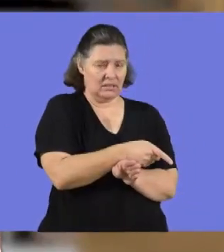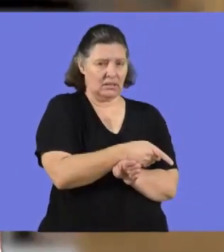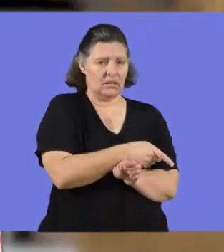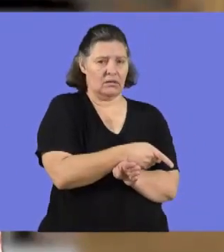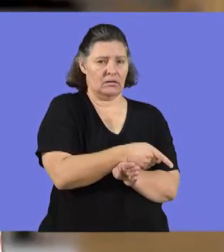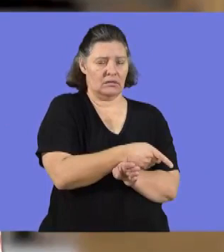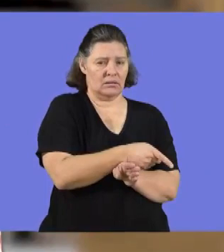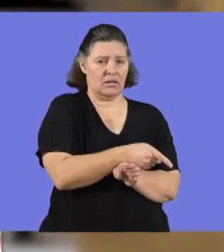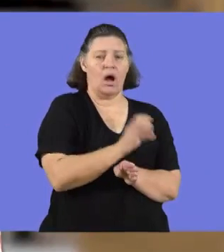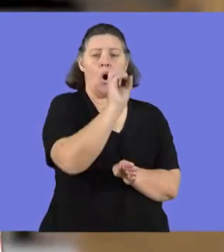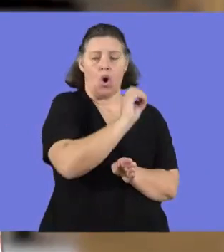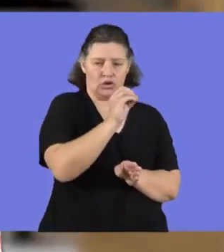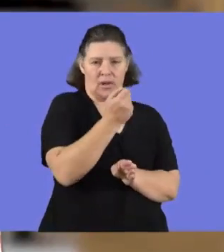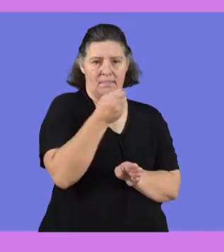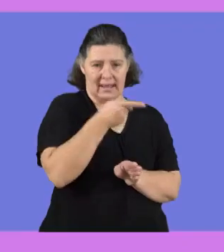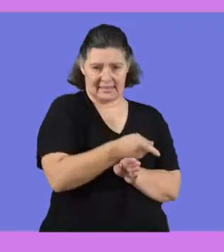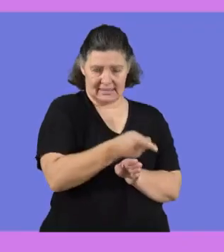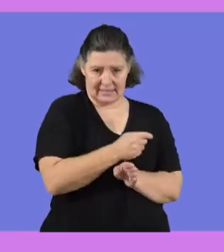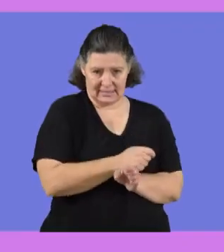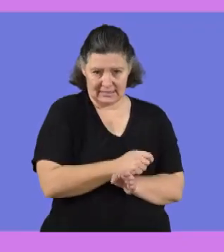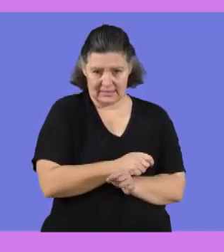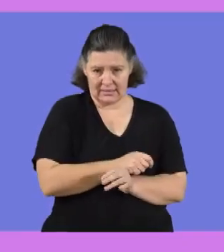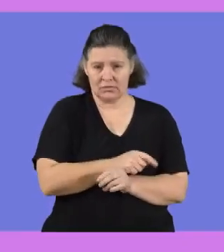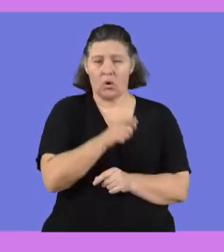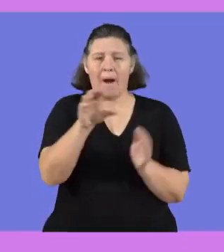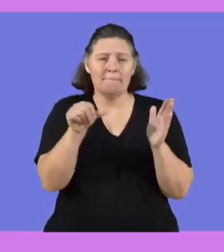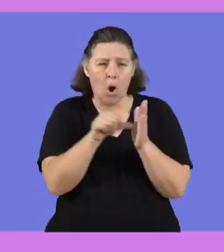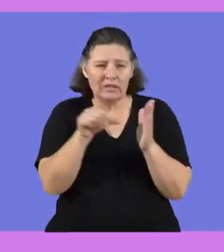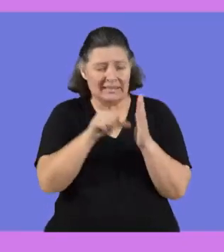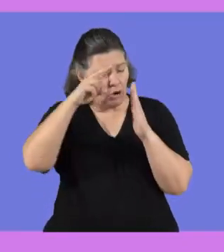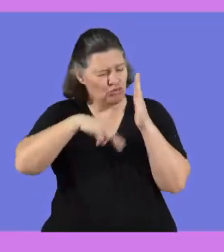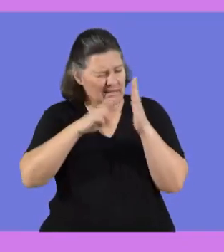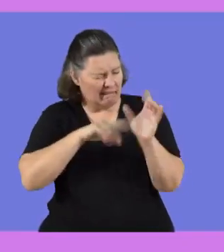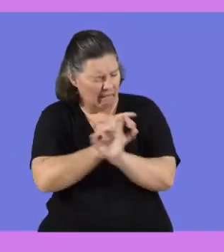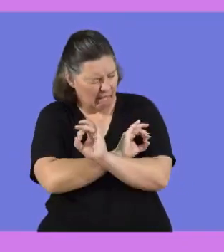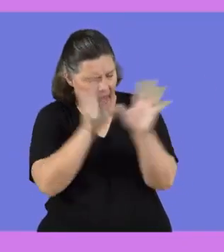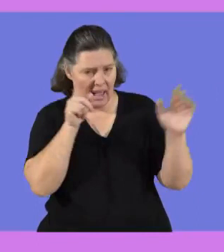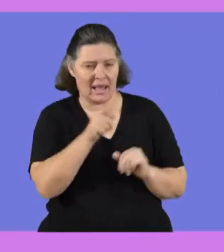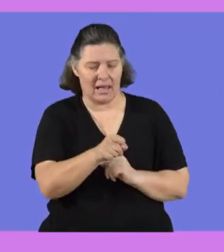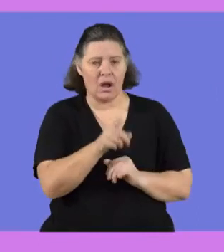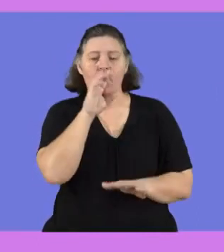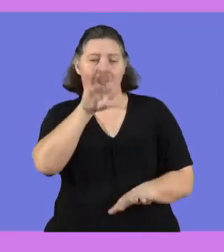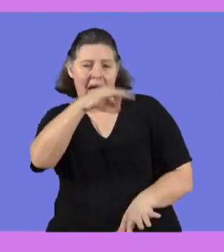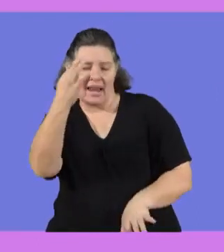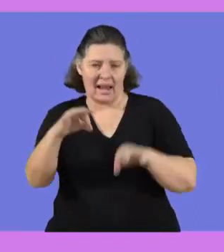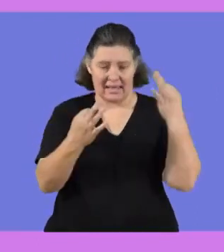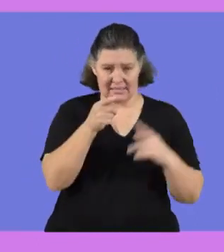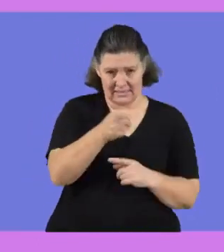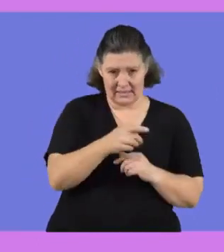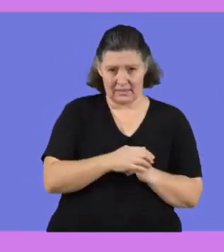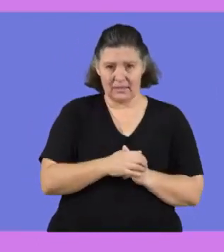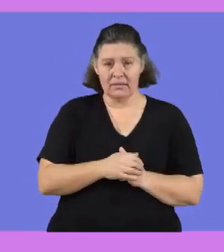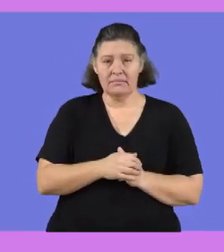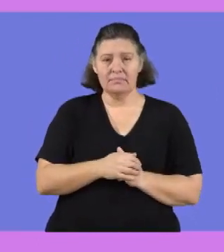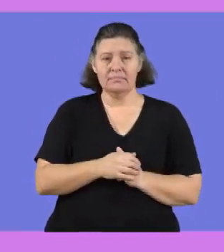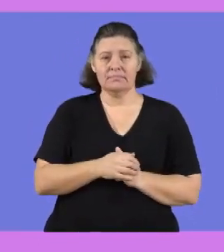is now the original price. So it is so important to read these words as you analyze this question,